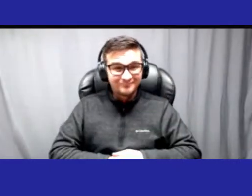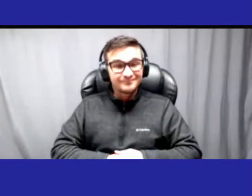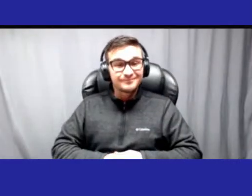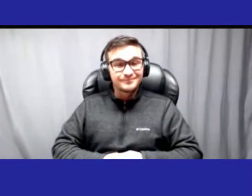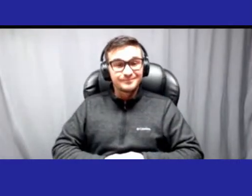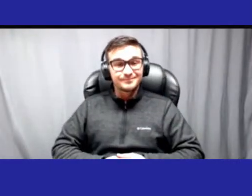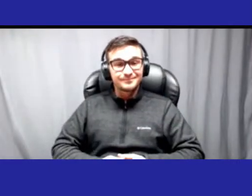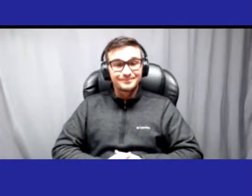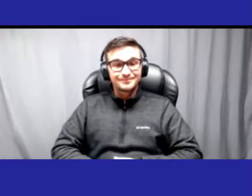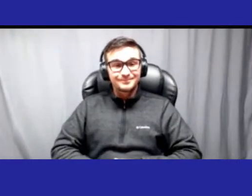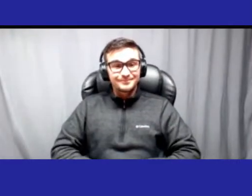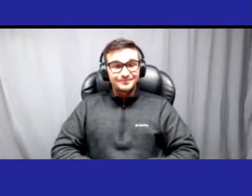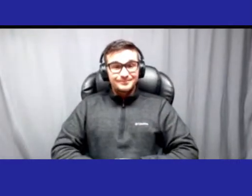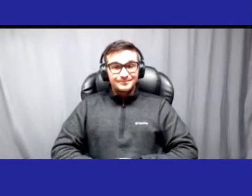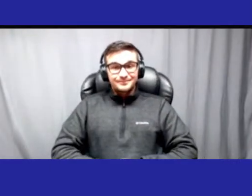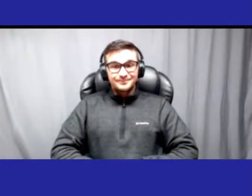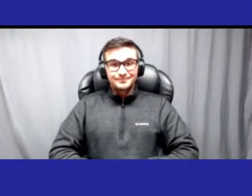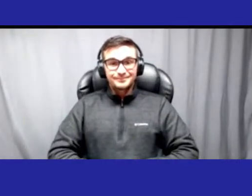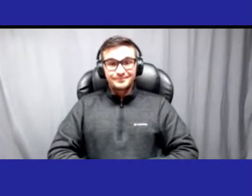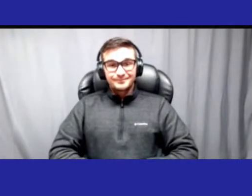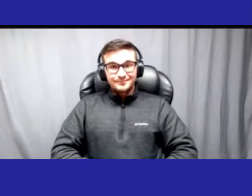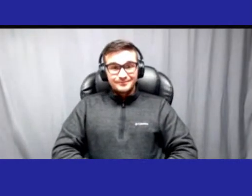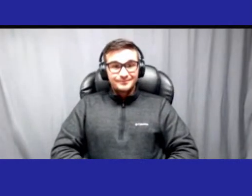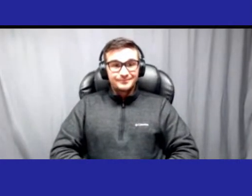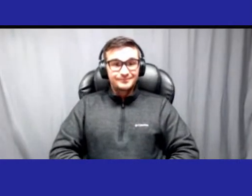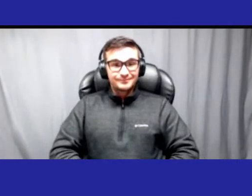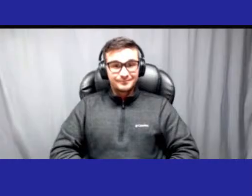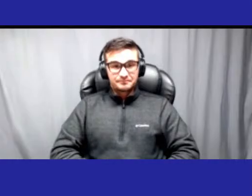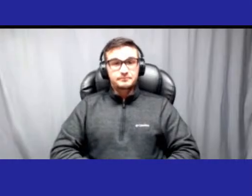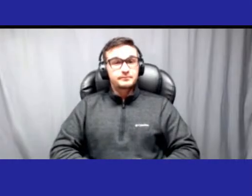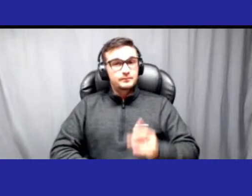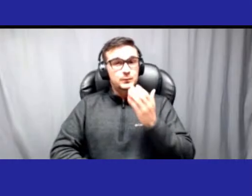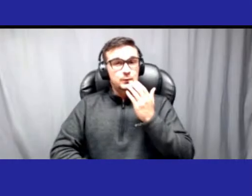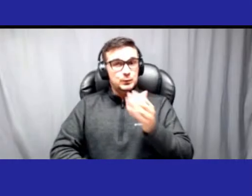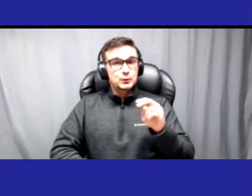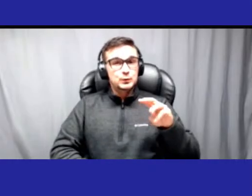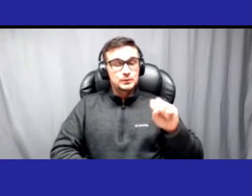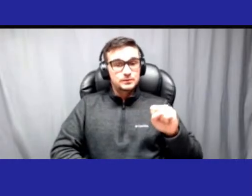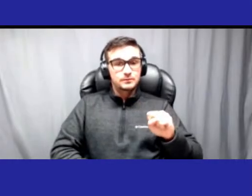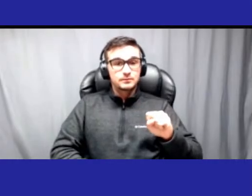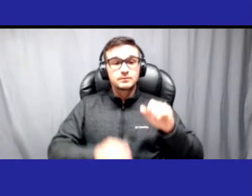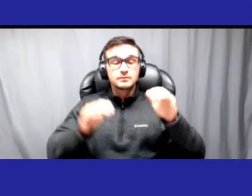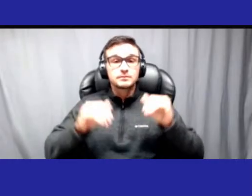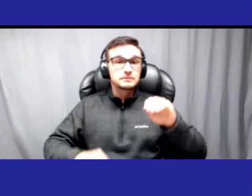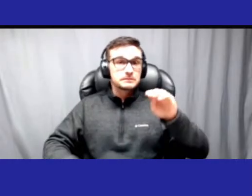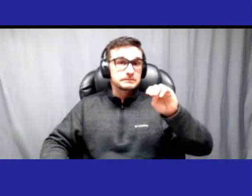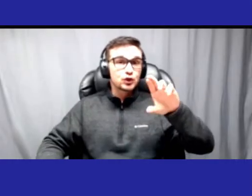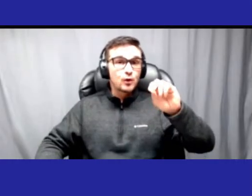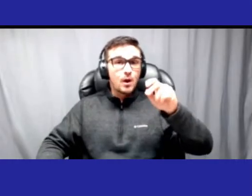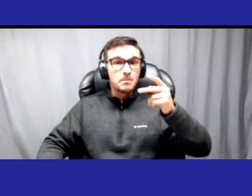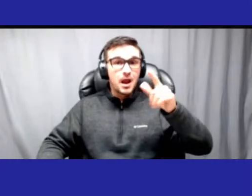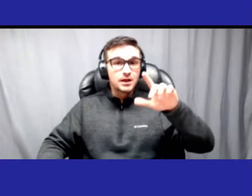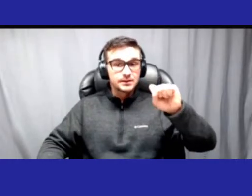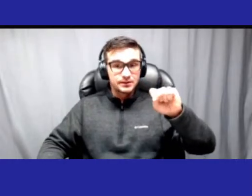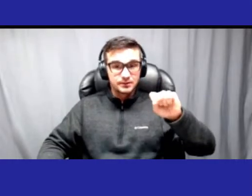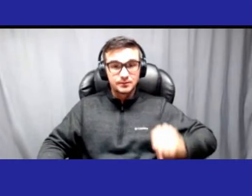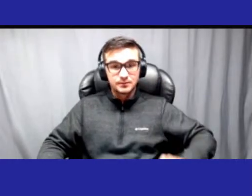That's a maritime. Great news. Metro Plus, Dr. Schwartz. They want to just do it with no